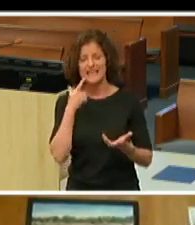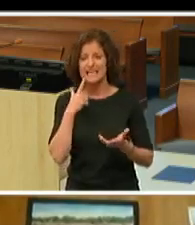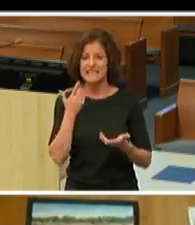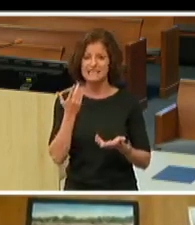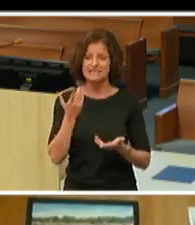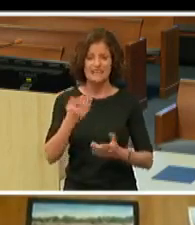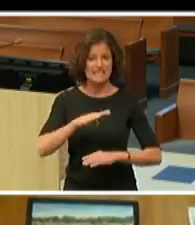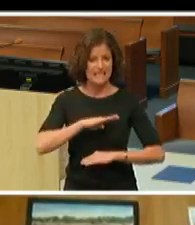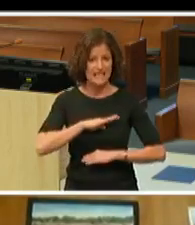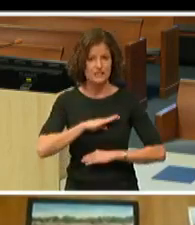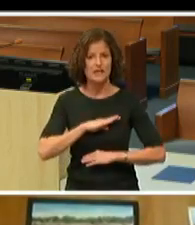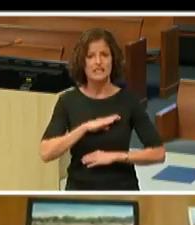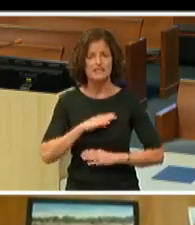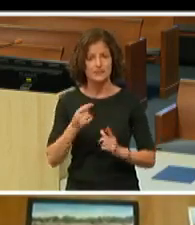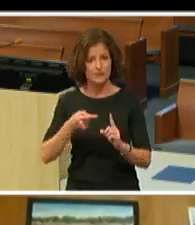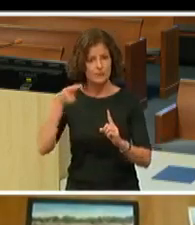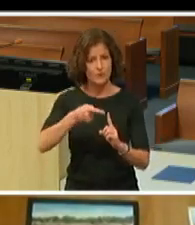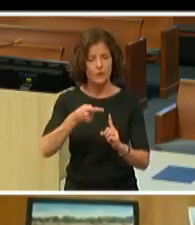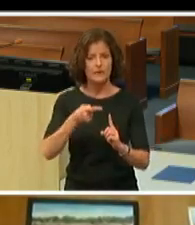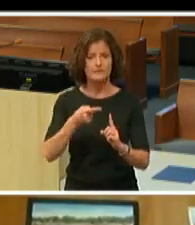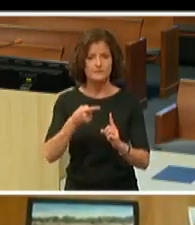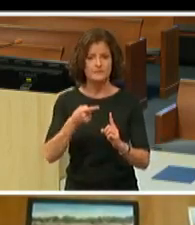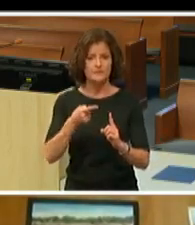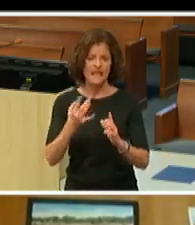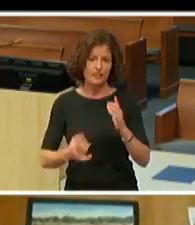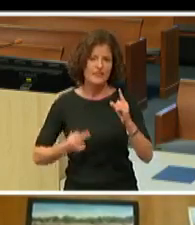your intent is.